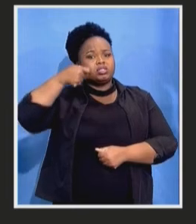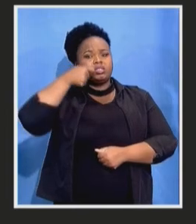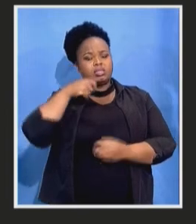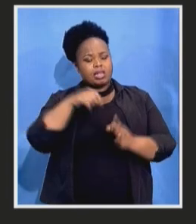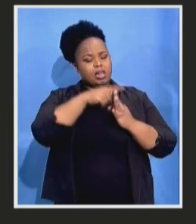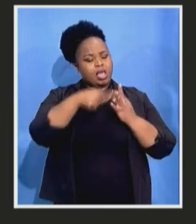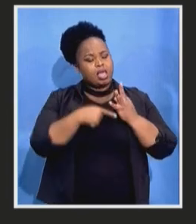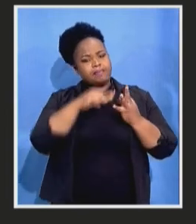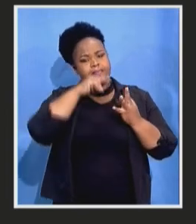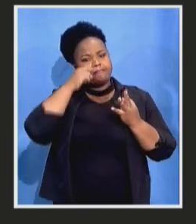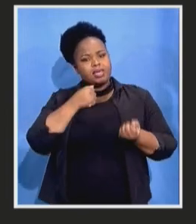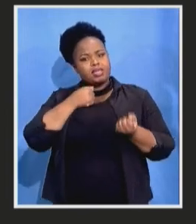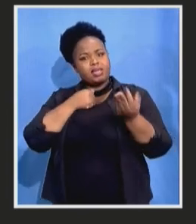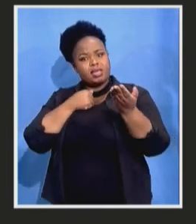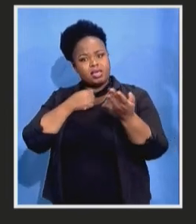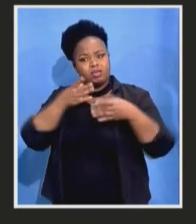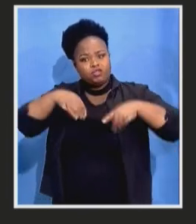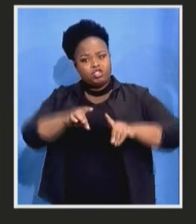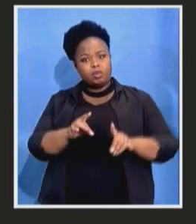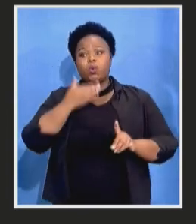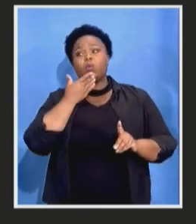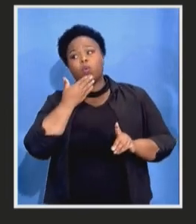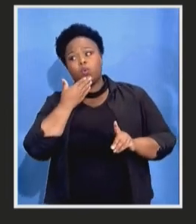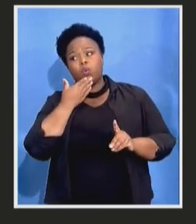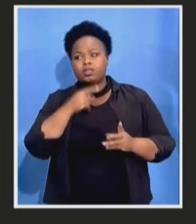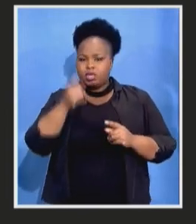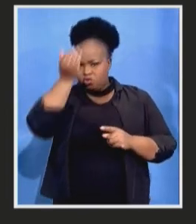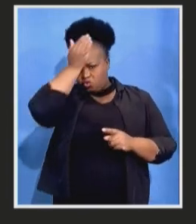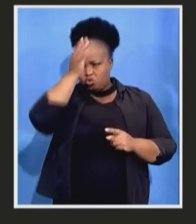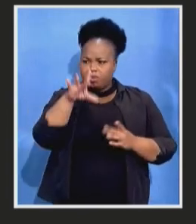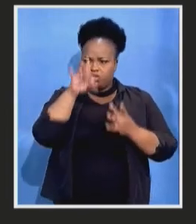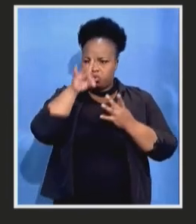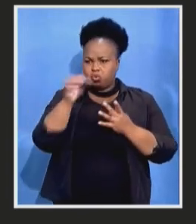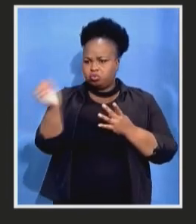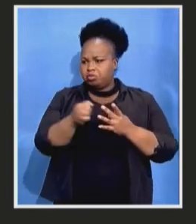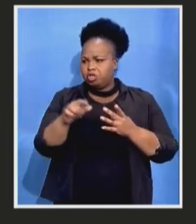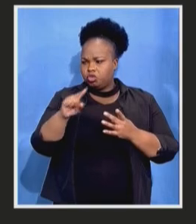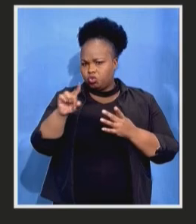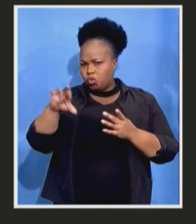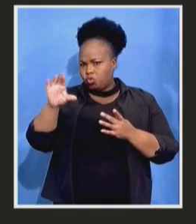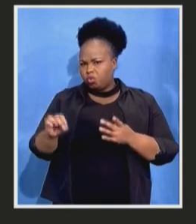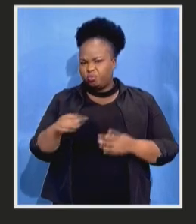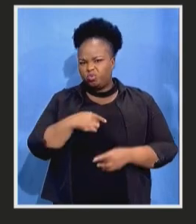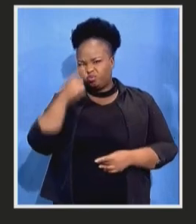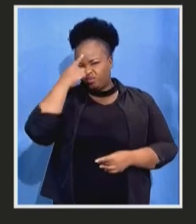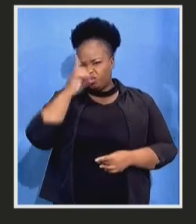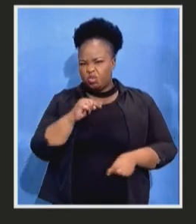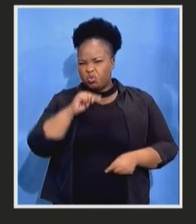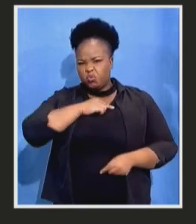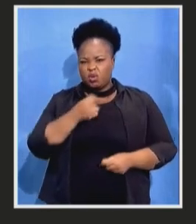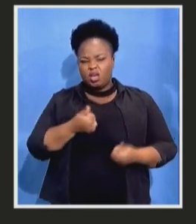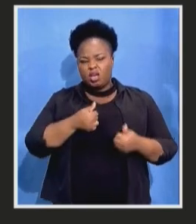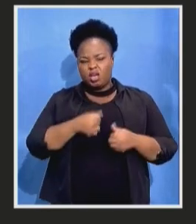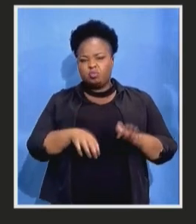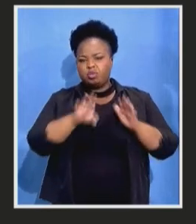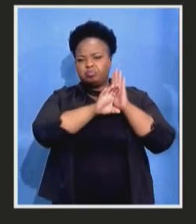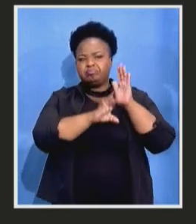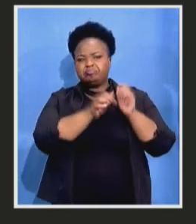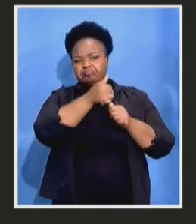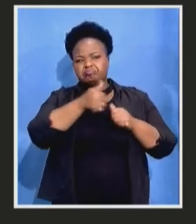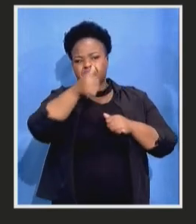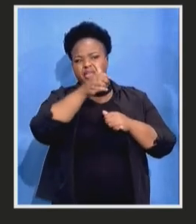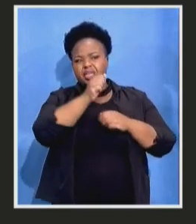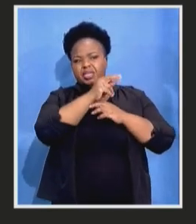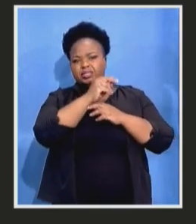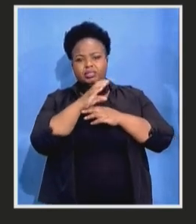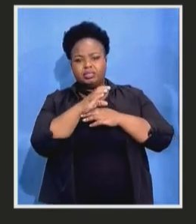Inquiry. What do you make of that, and what do you make of him essentially defying the highest making body of the governing party, which he once led for over